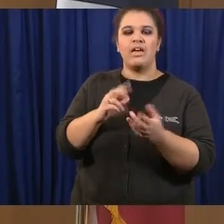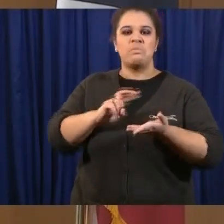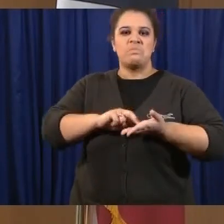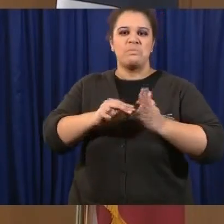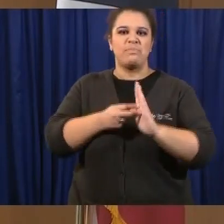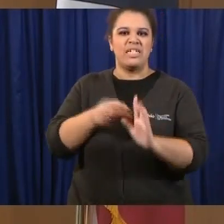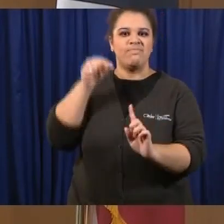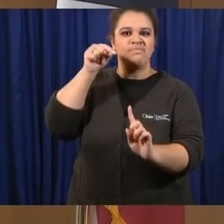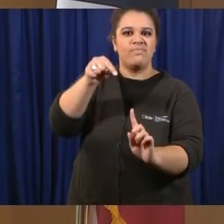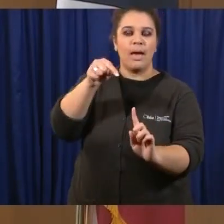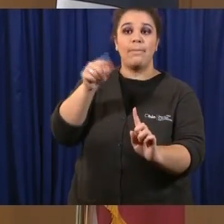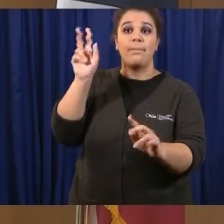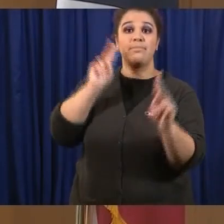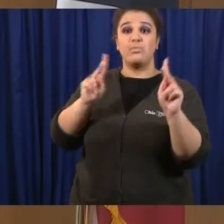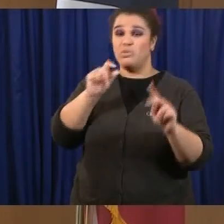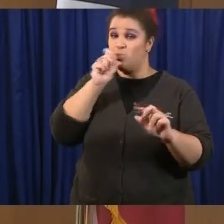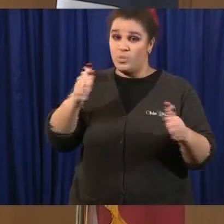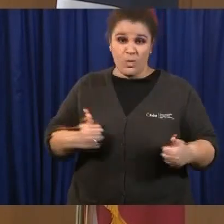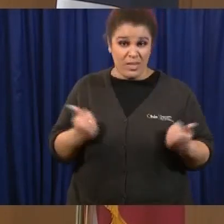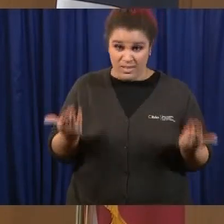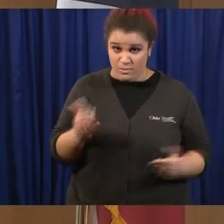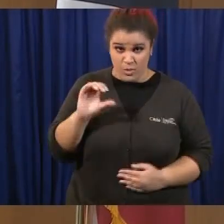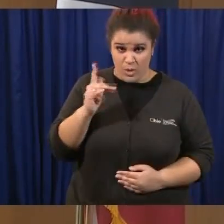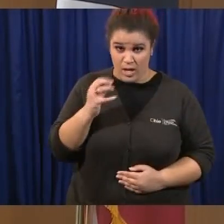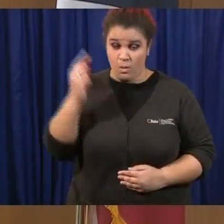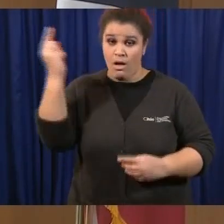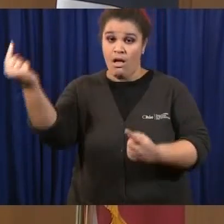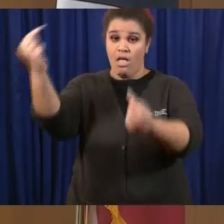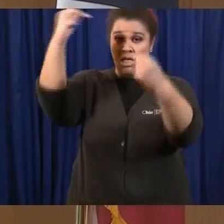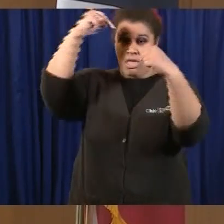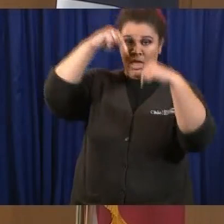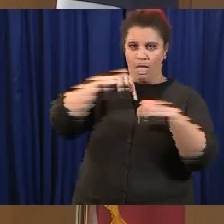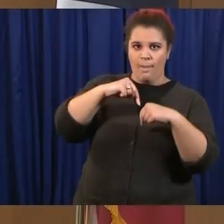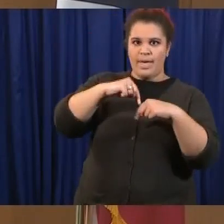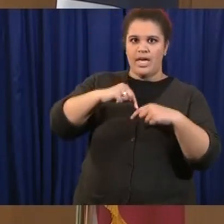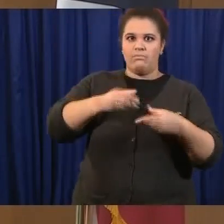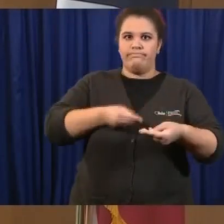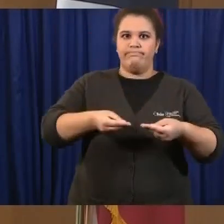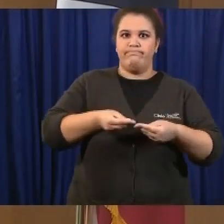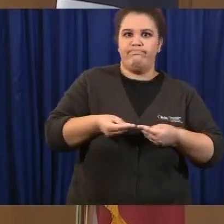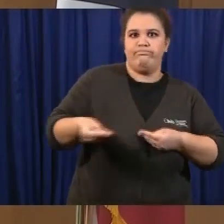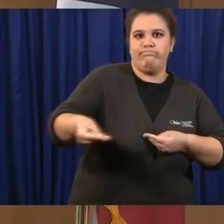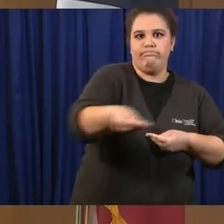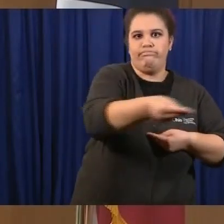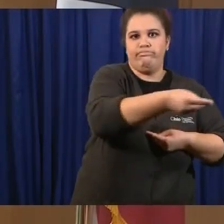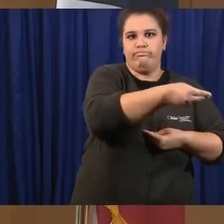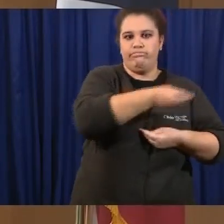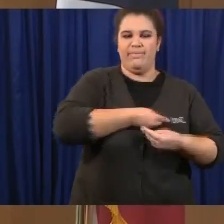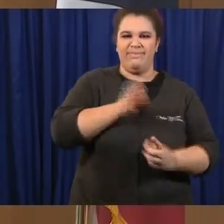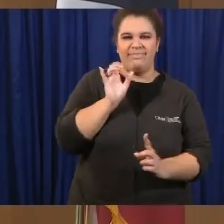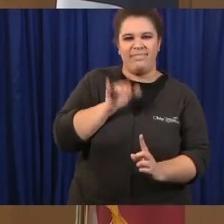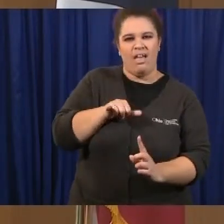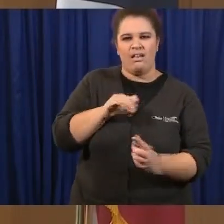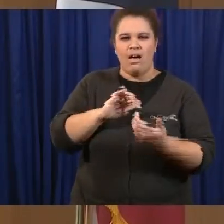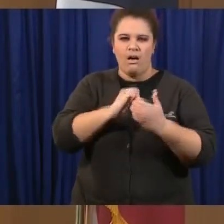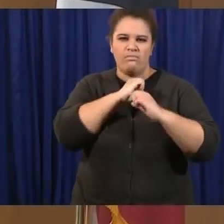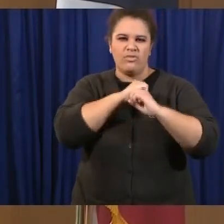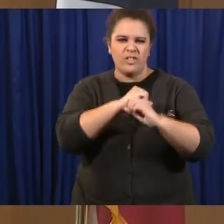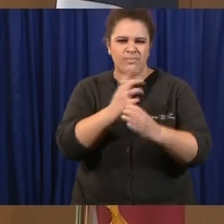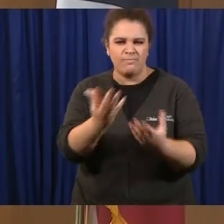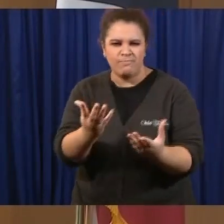Well, Ben, once again, you've hit the tough question, but a very, very good question.